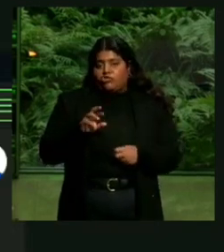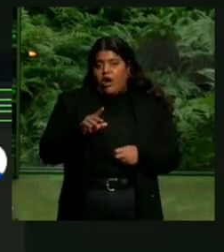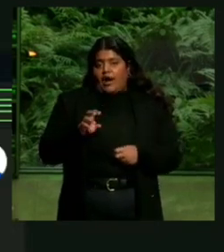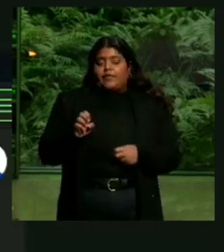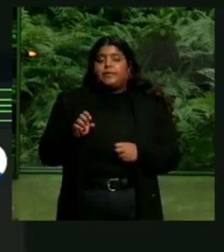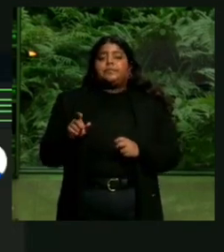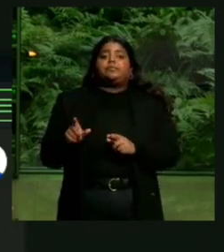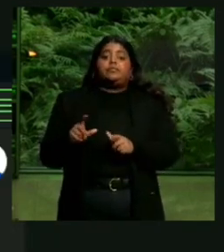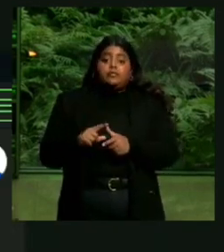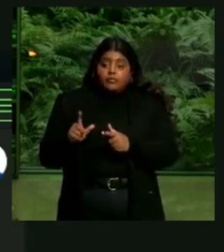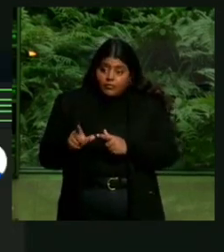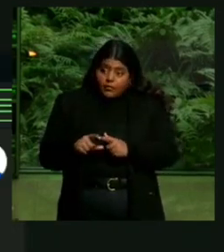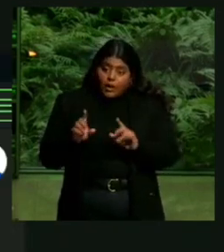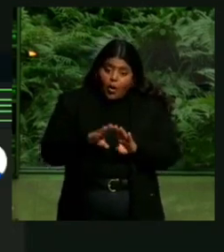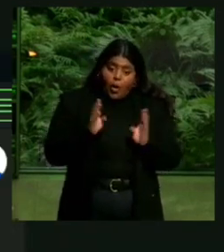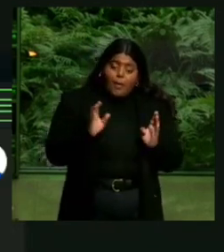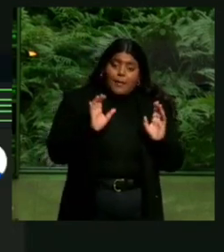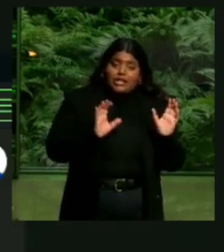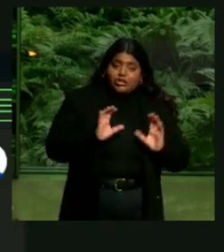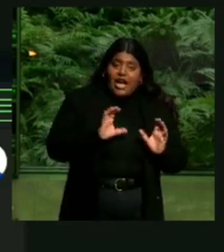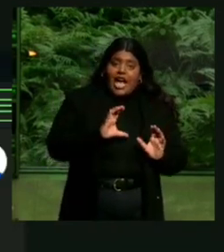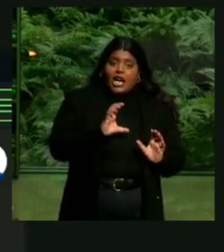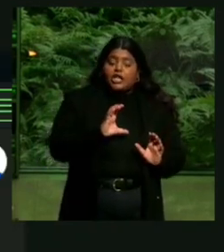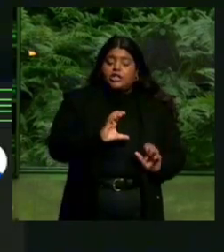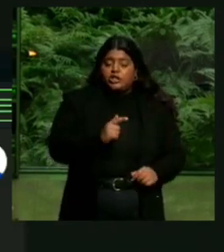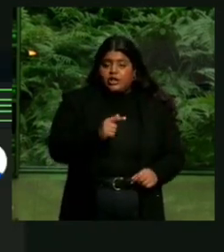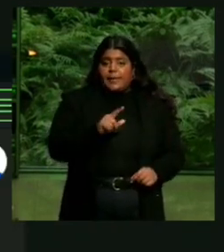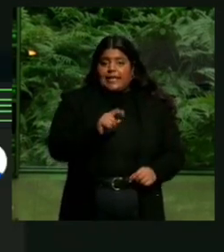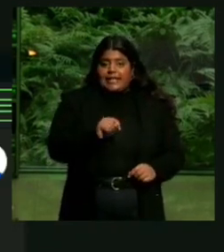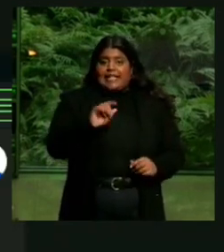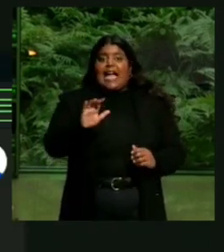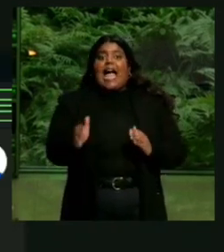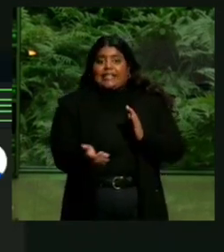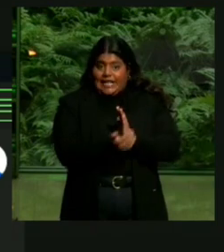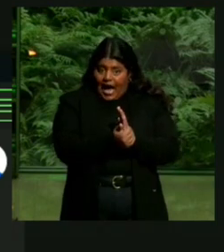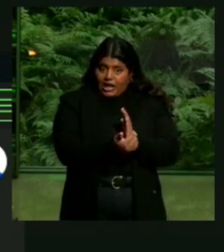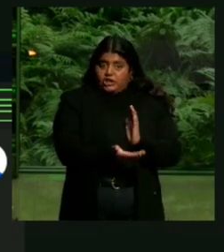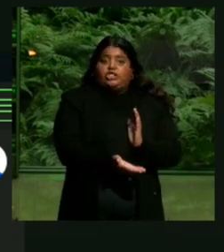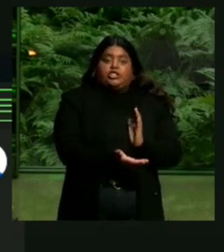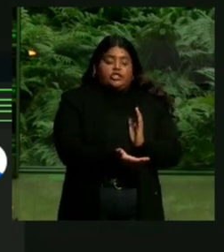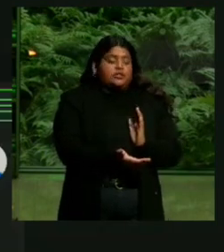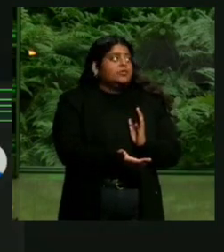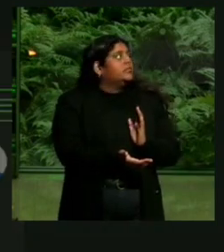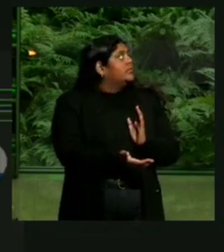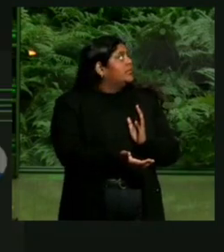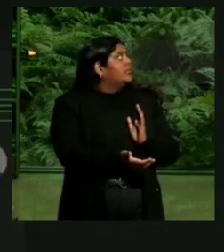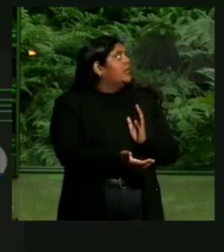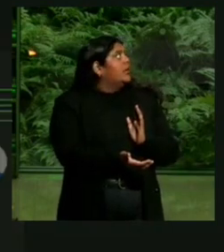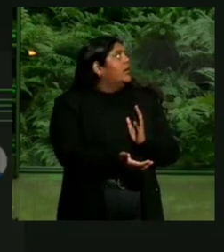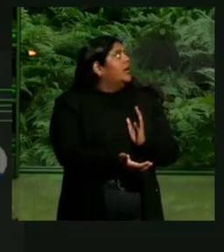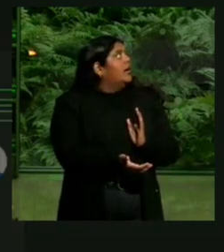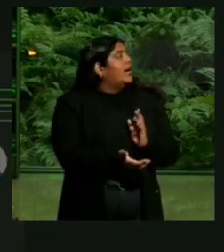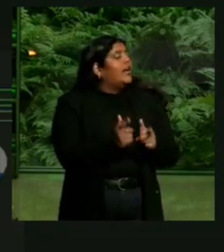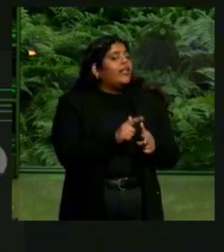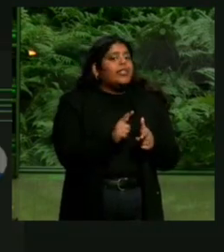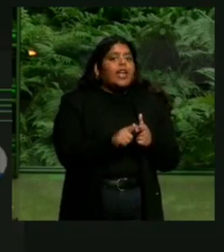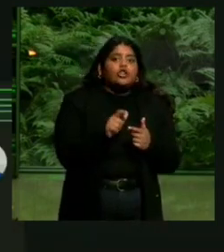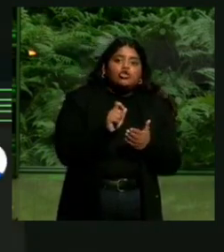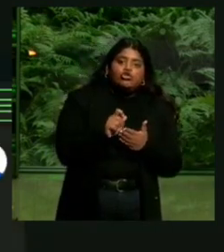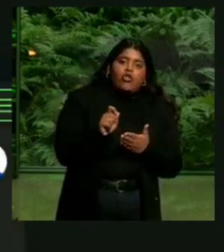your ChatGPT app, attach it to your, as an attachment, and then you try to write